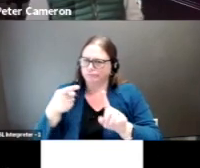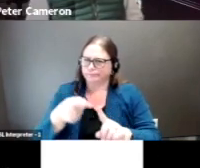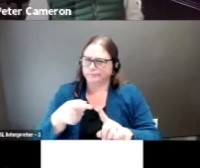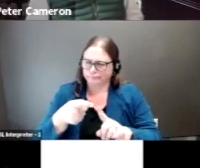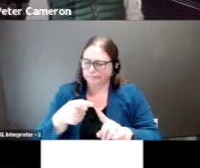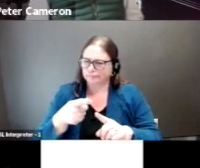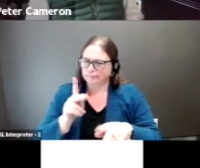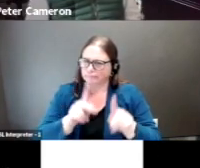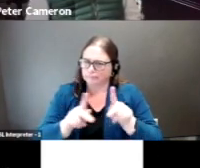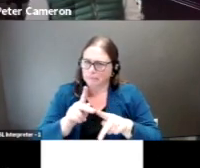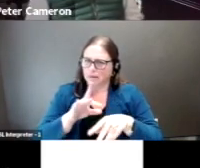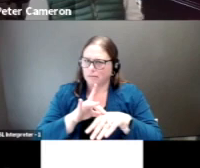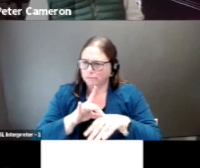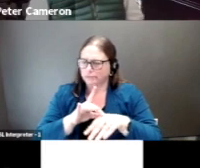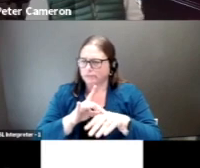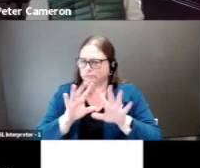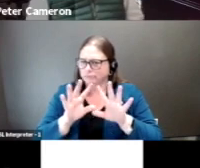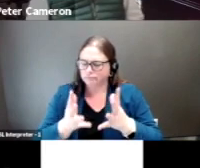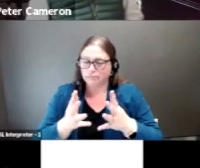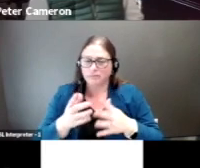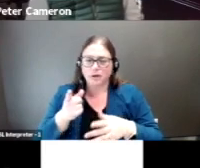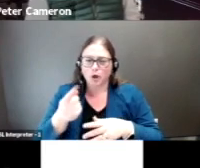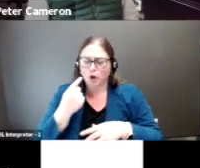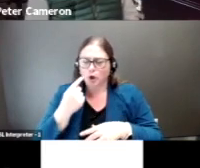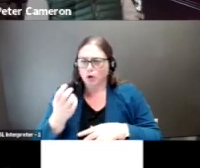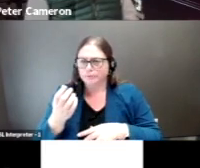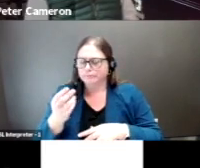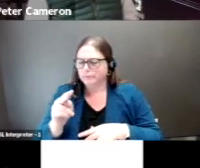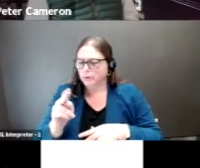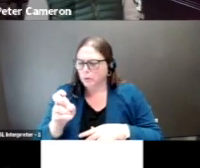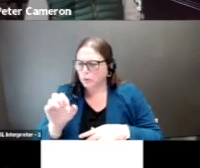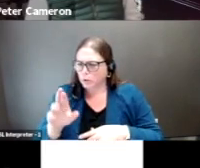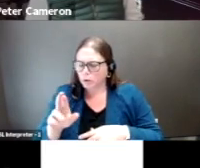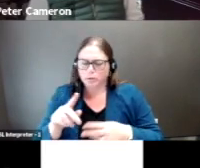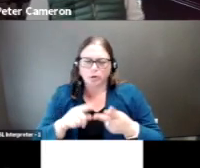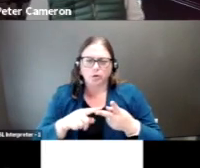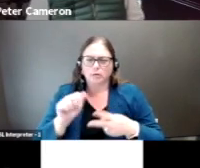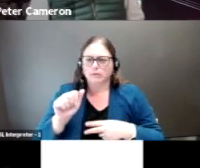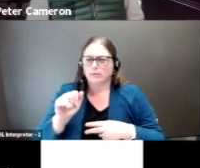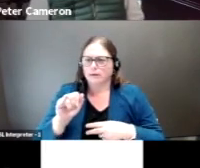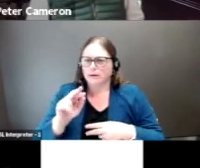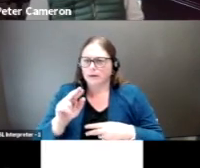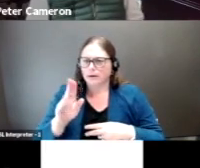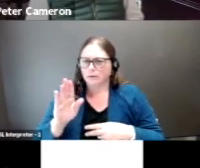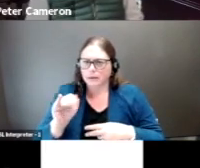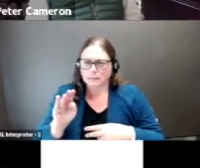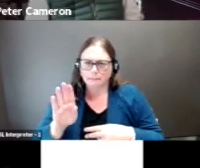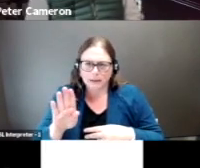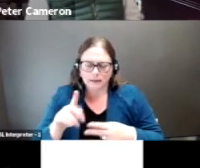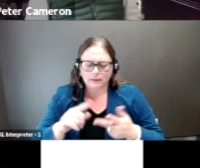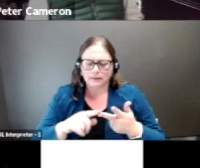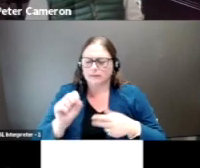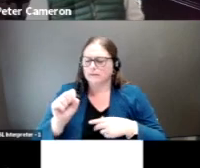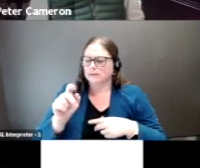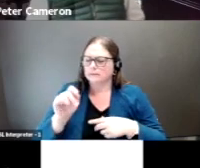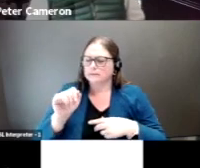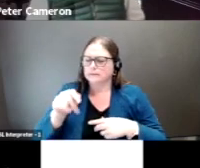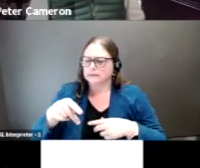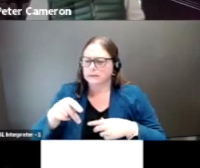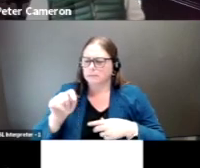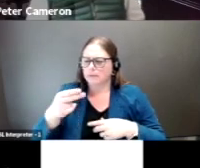Everybody, I'm sure, has heard about Uber, Airbnb, Skip the Dishes, groups like that. The question